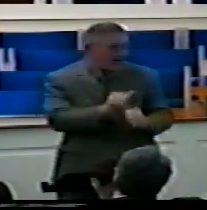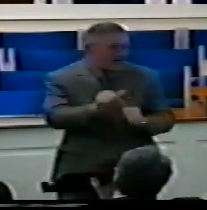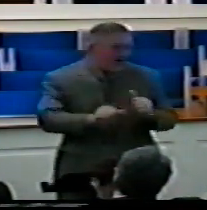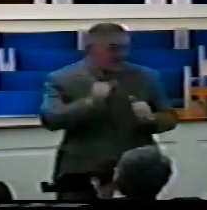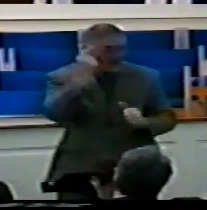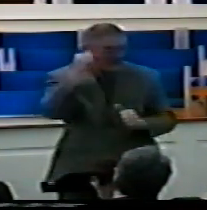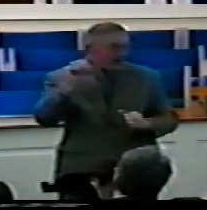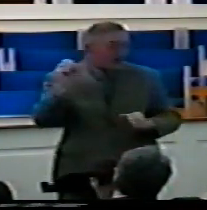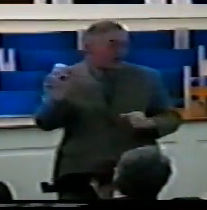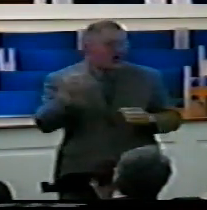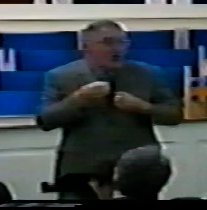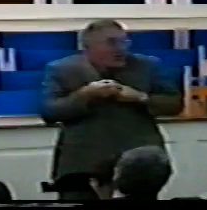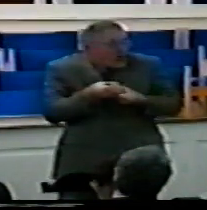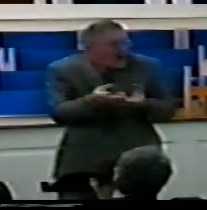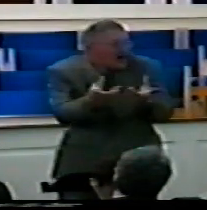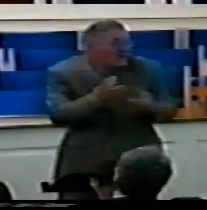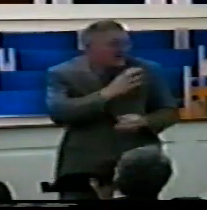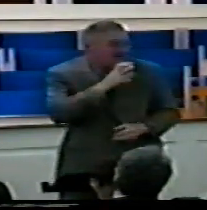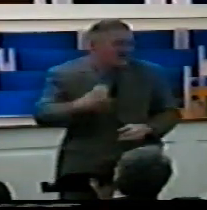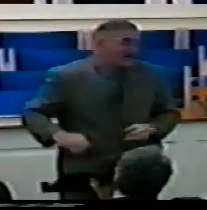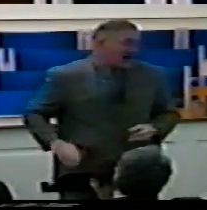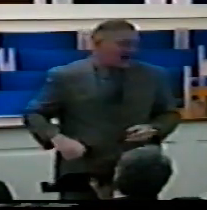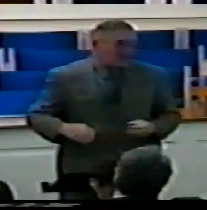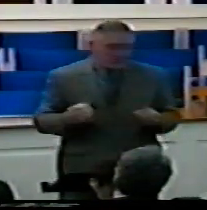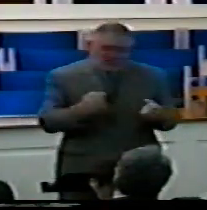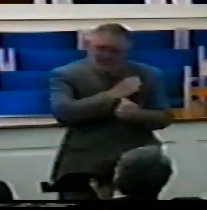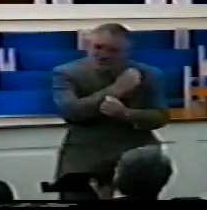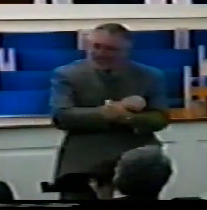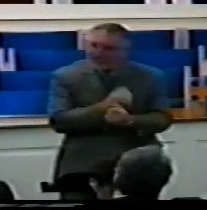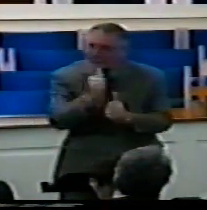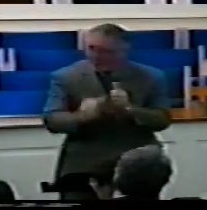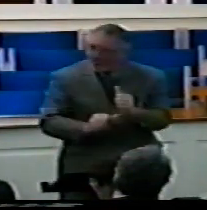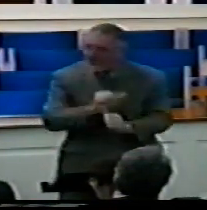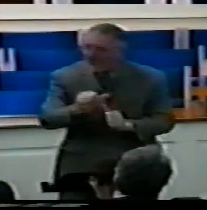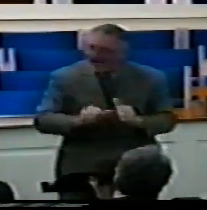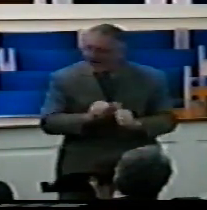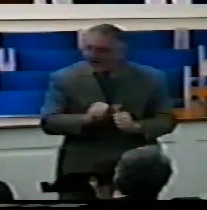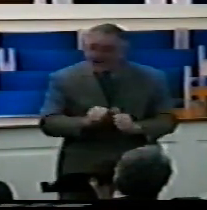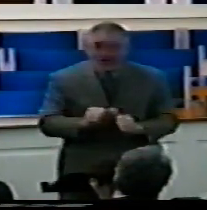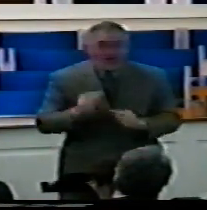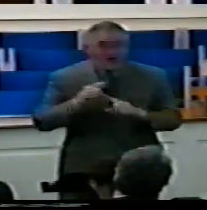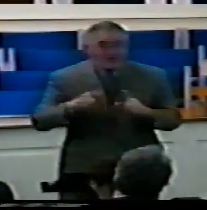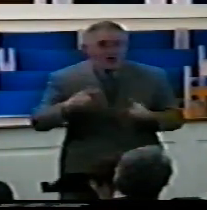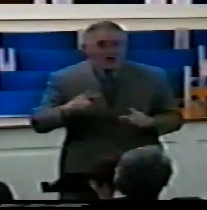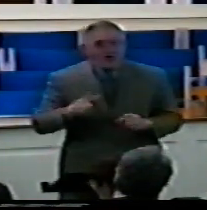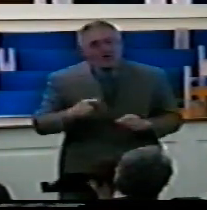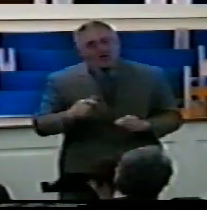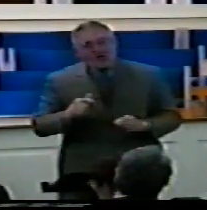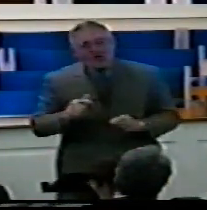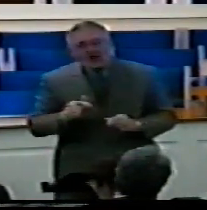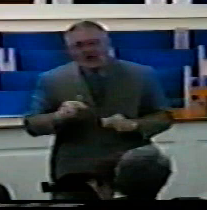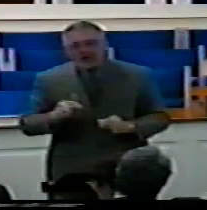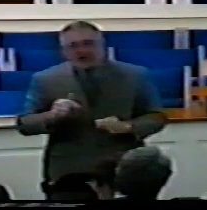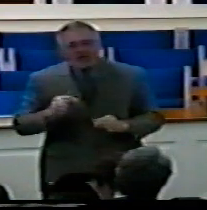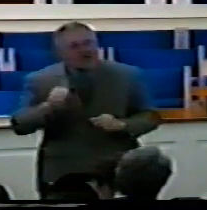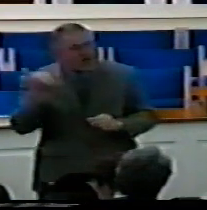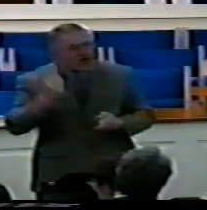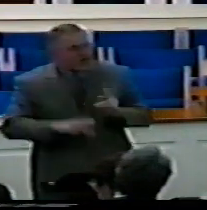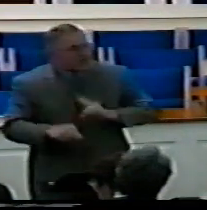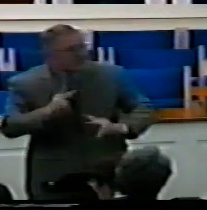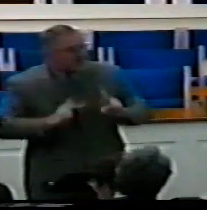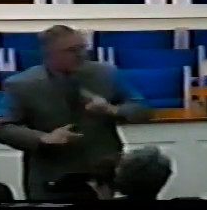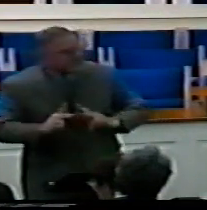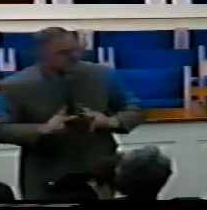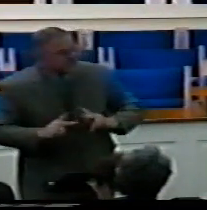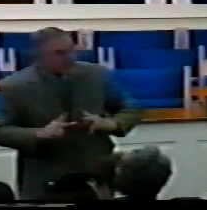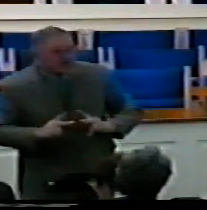Christ. We need to rise up to strengthen each other. Then we need to rise up for the souls. Paul said, Paul rose up for the souls. Those